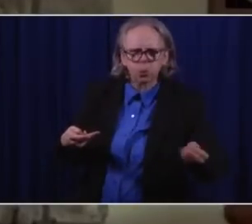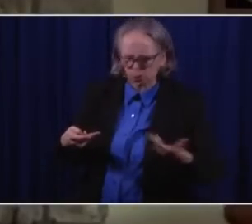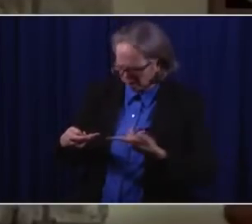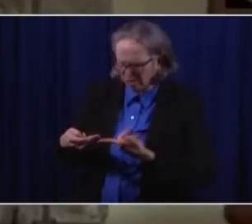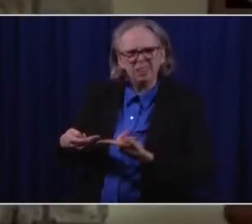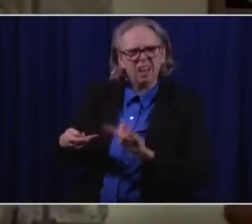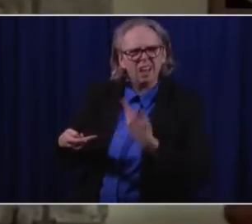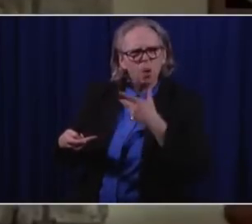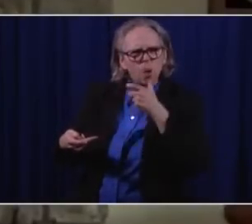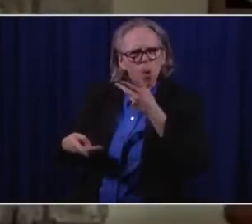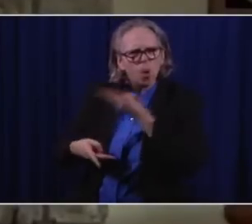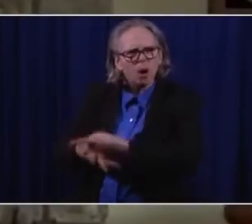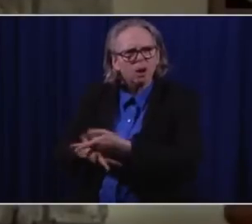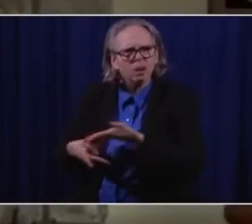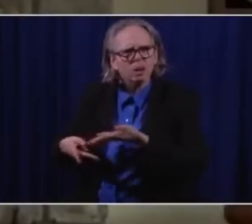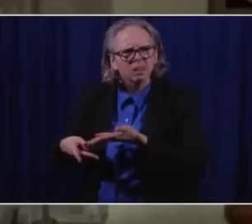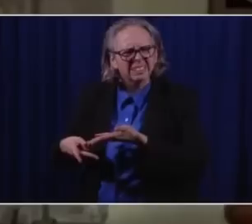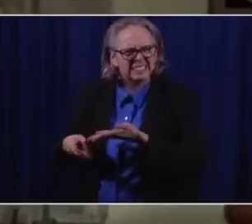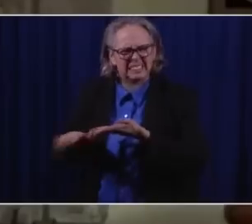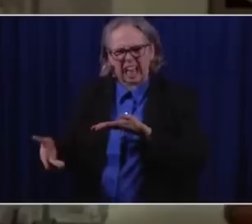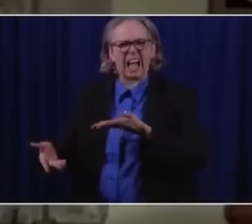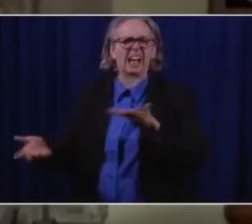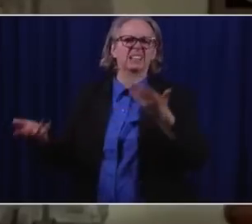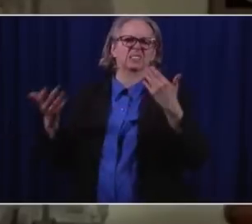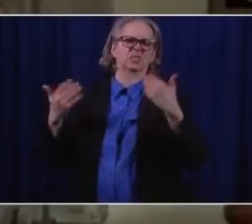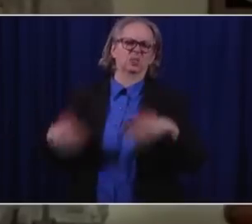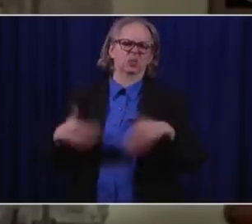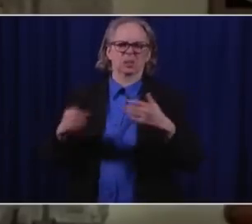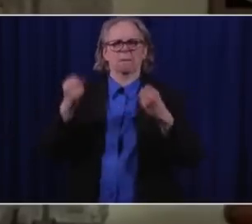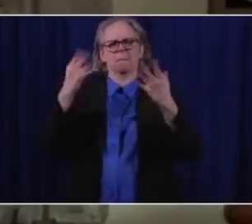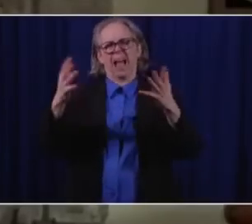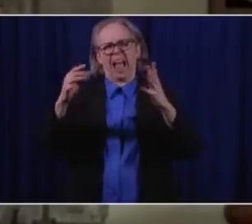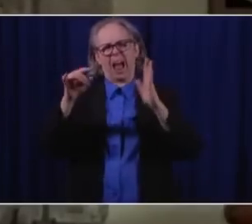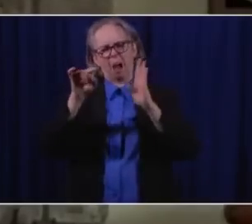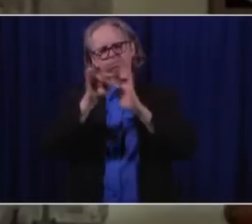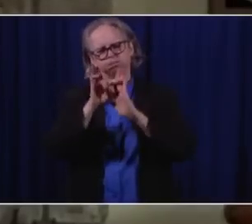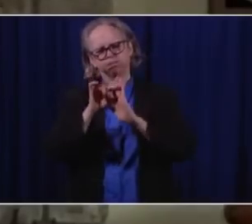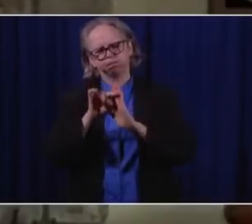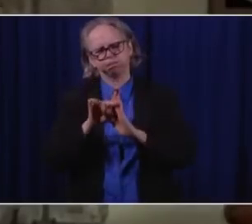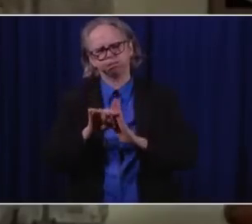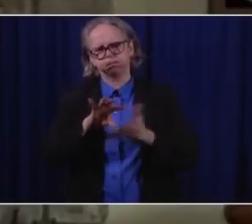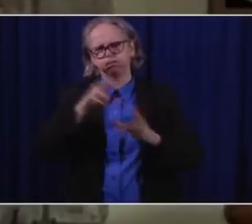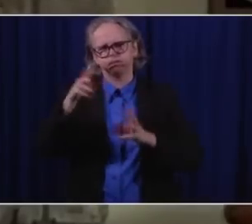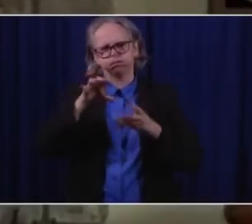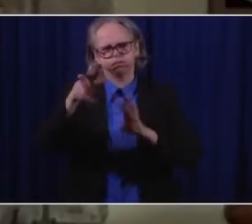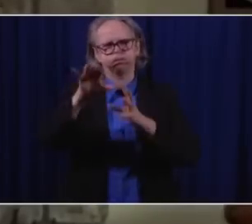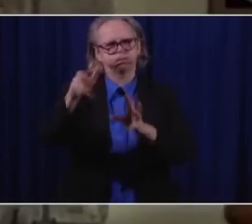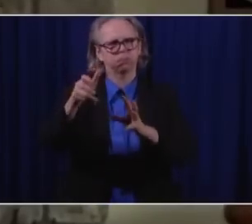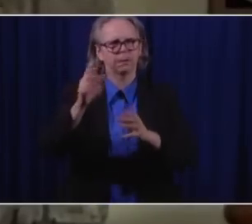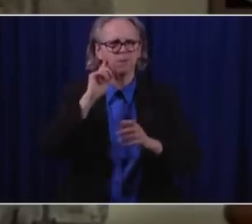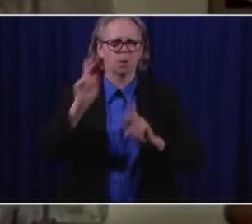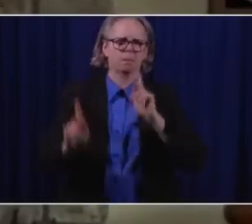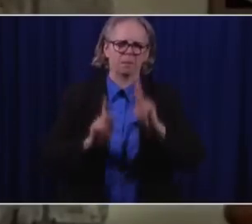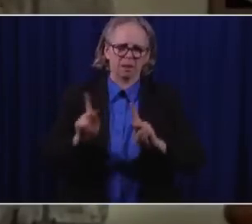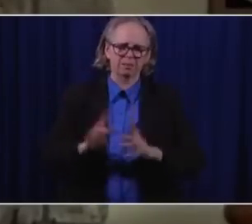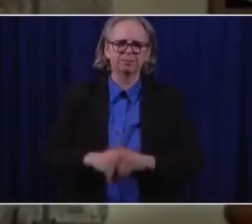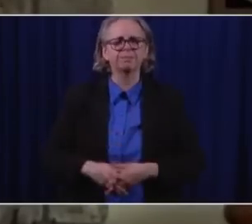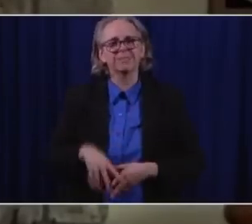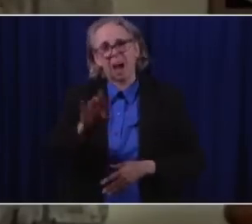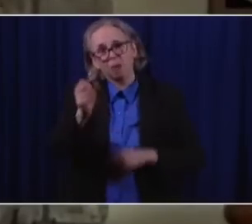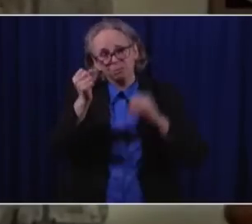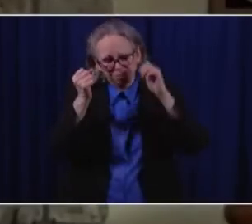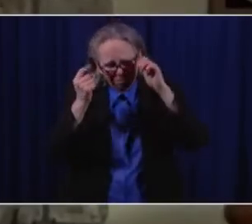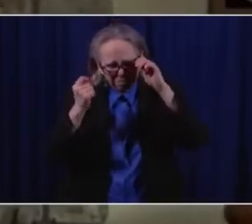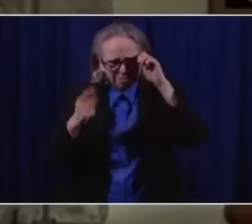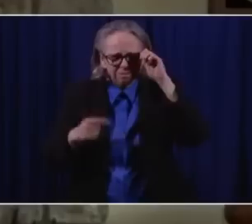things happen when we completely shut down. But we know that Ohioans, have